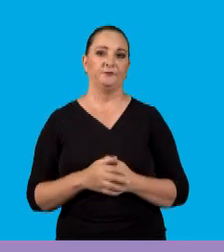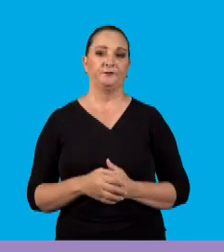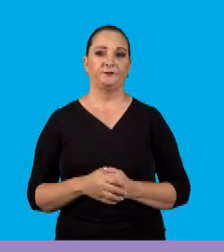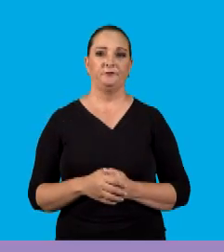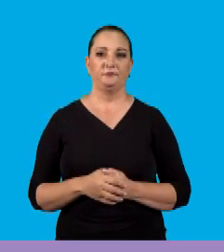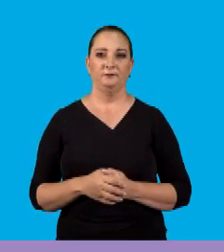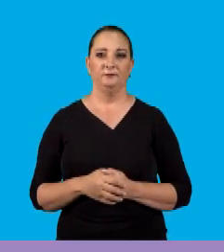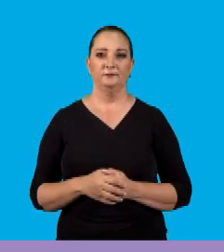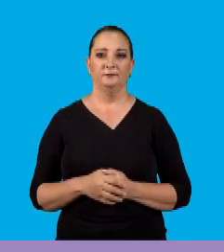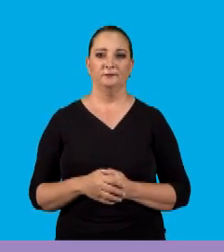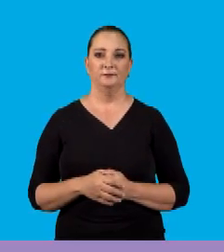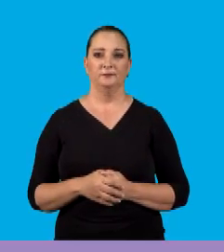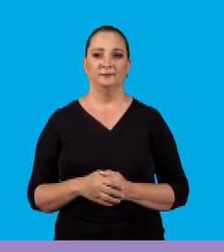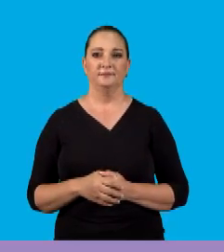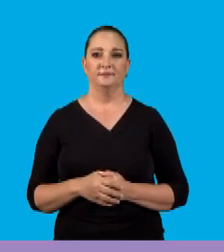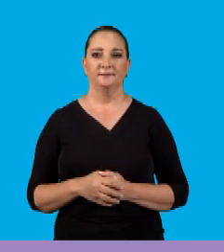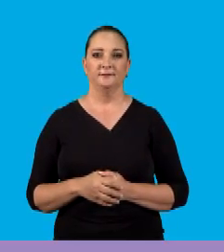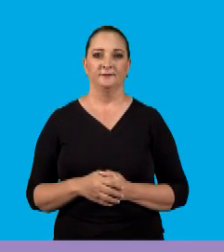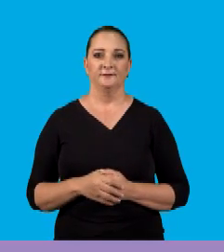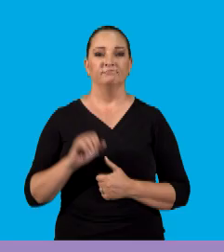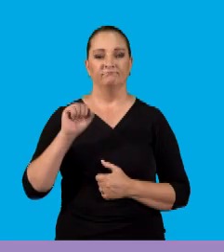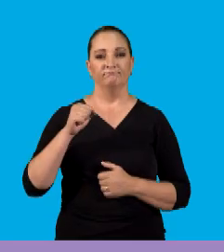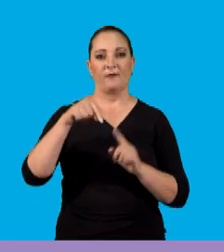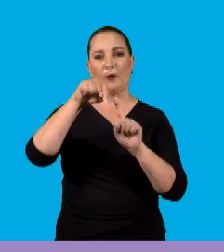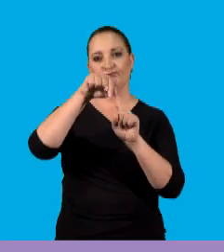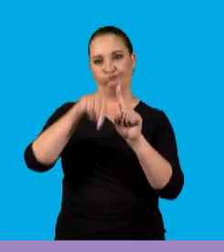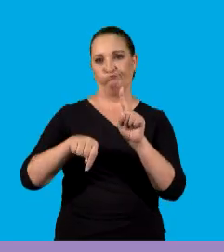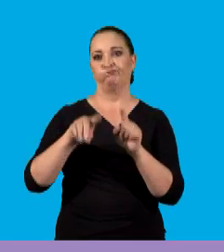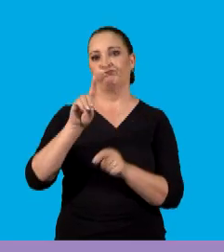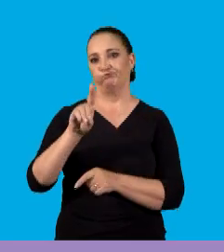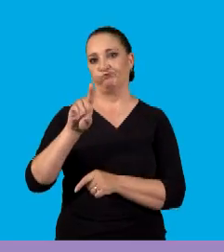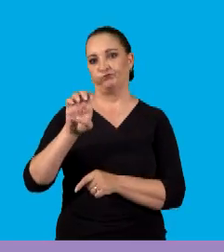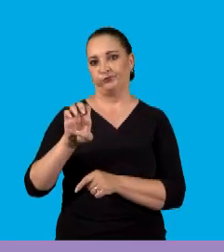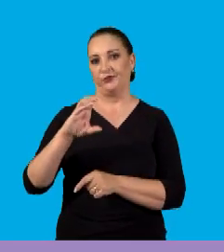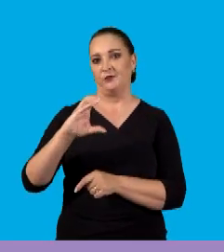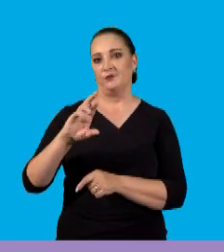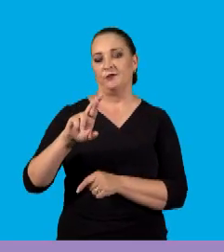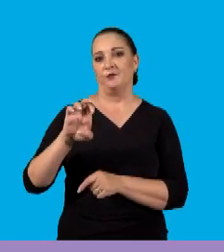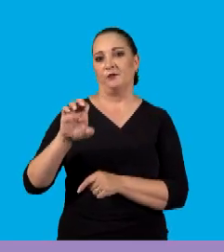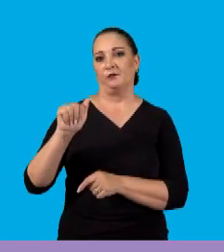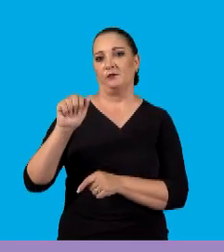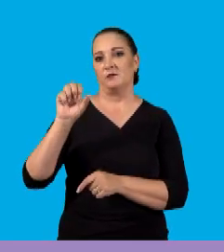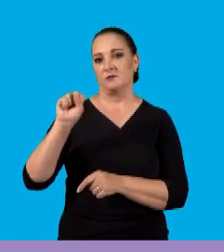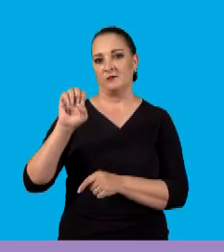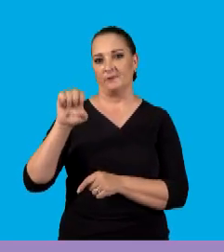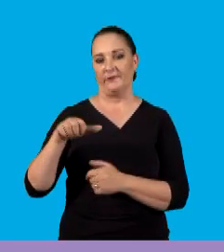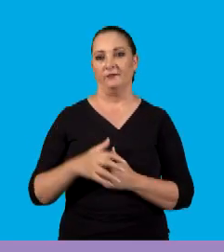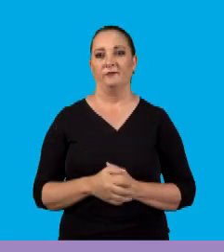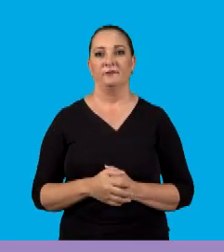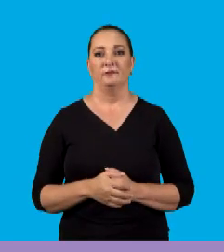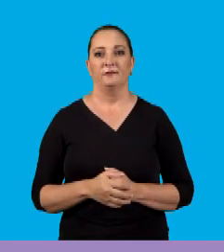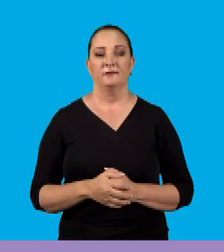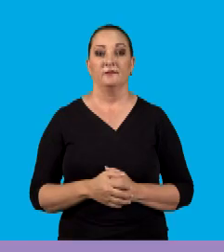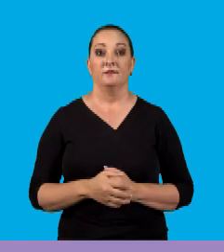to November, we definitely had a decrease there. Then there, the last